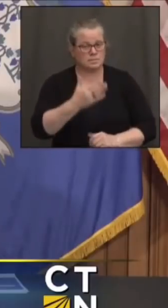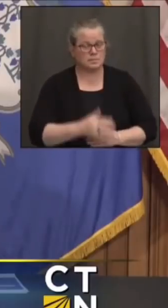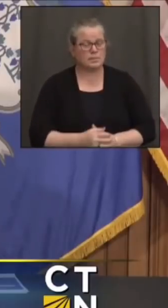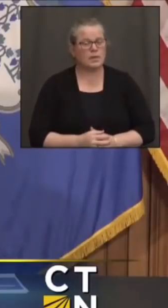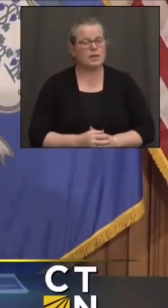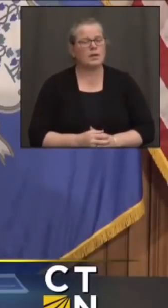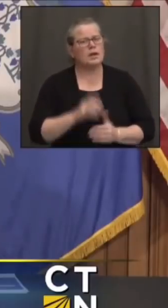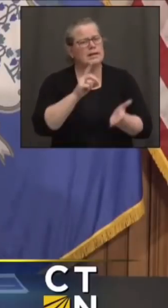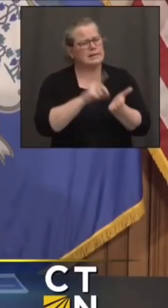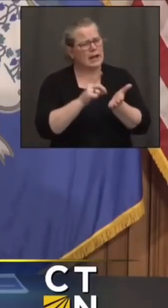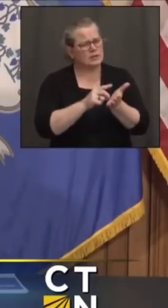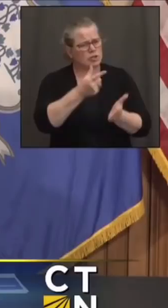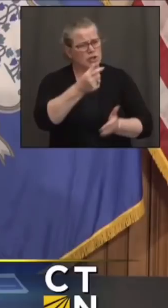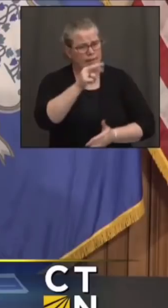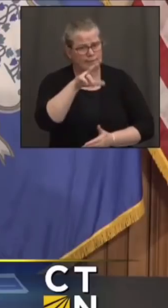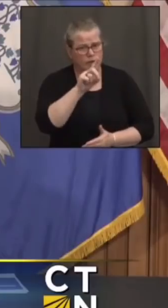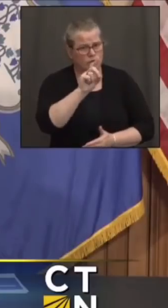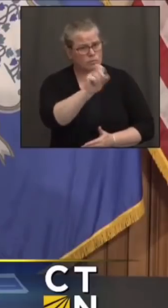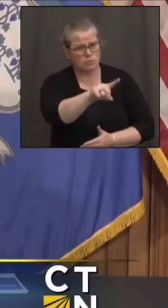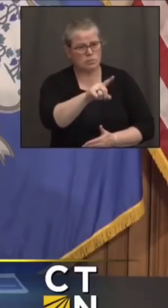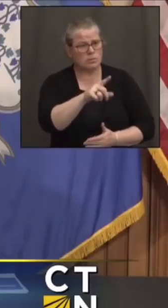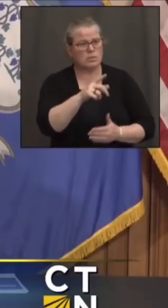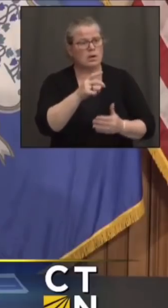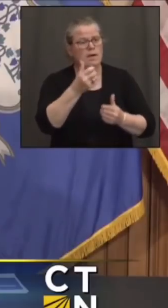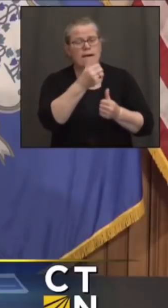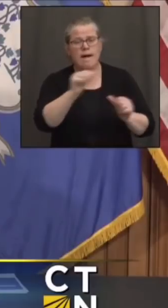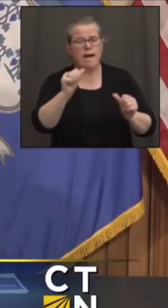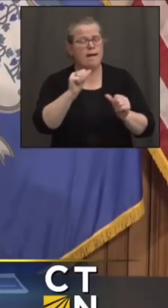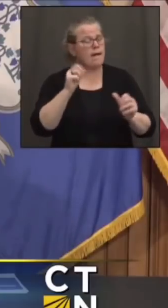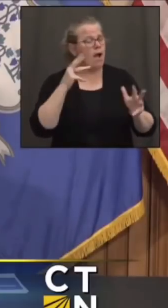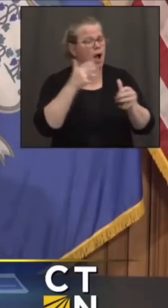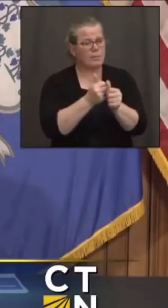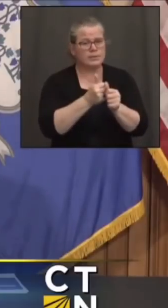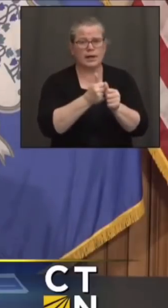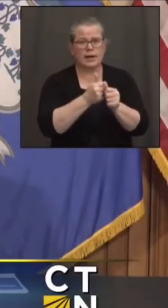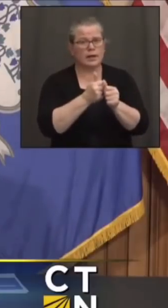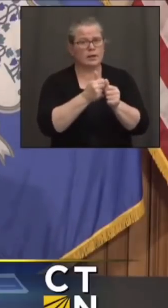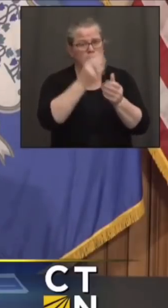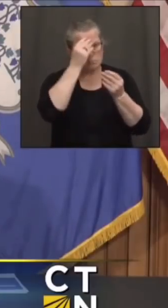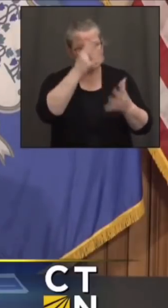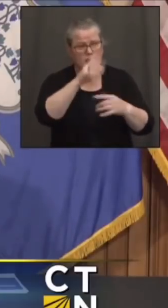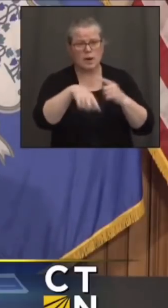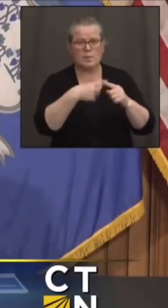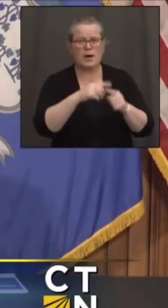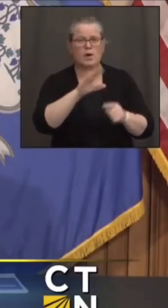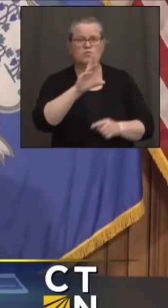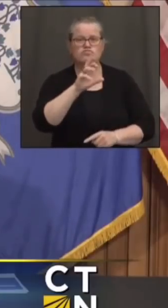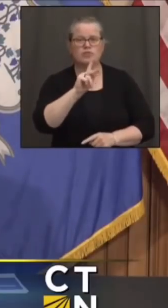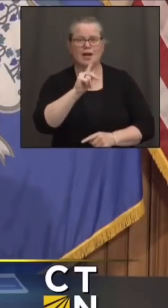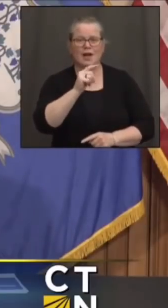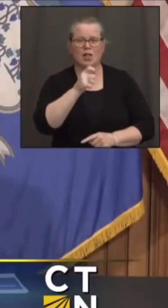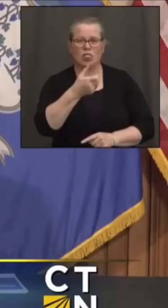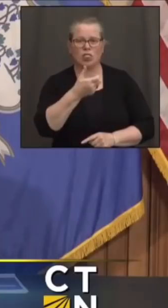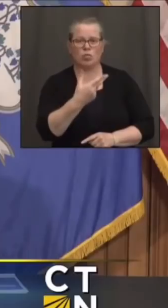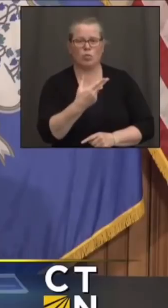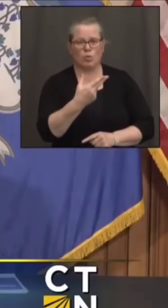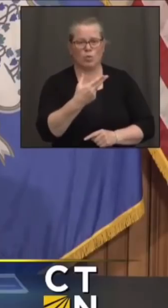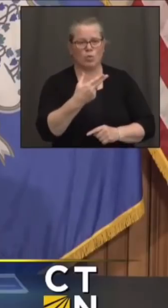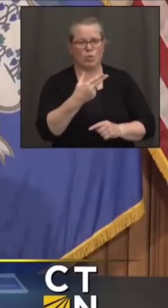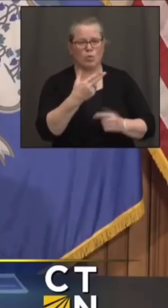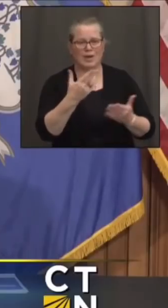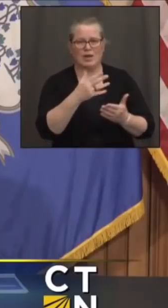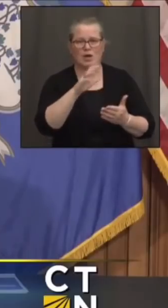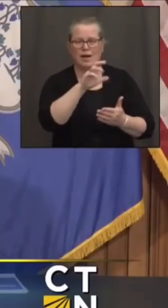Dr. Gifford, is there any update on breakthrough cases in Connecticut? I believe there was 242 reported a couple weeks ago.